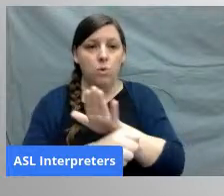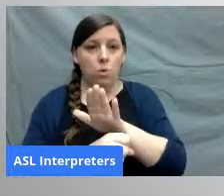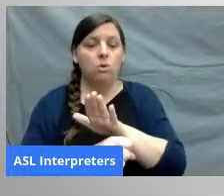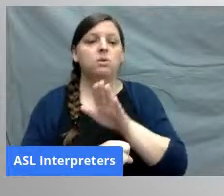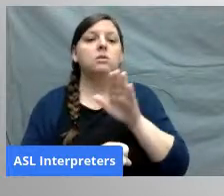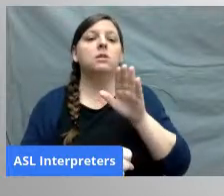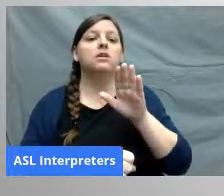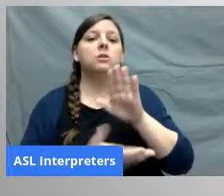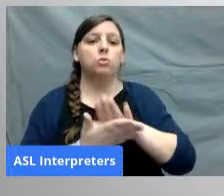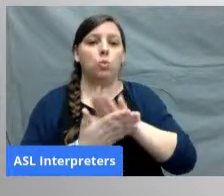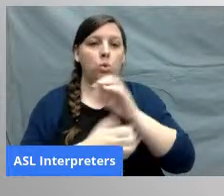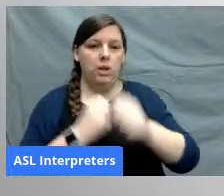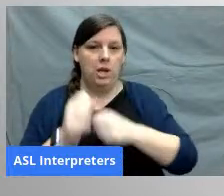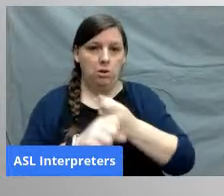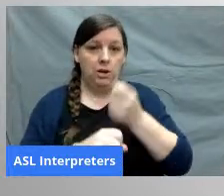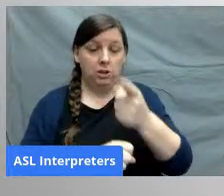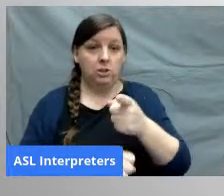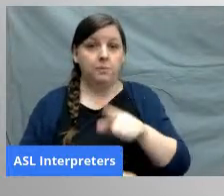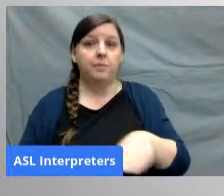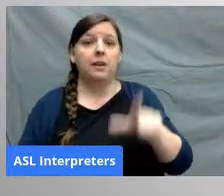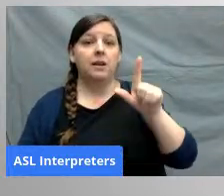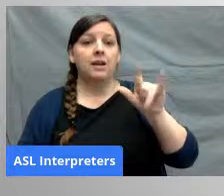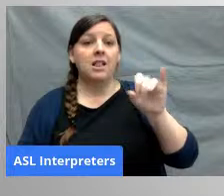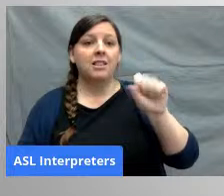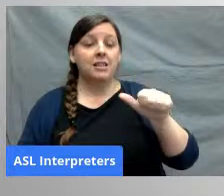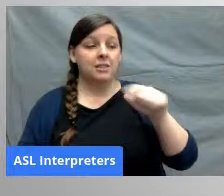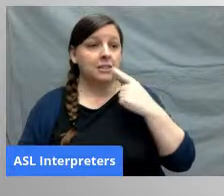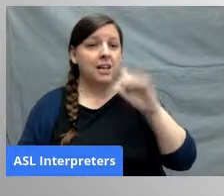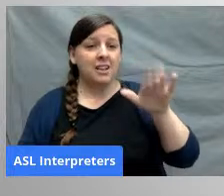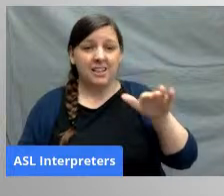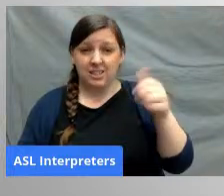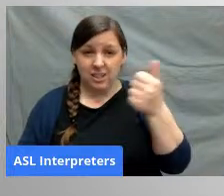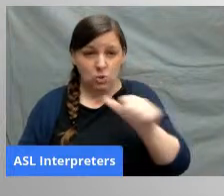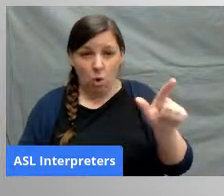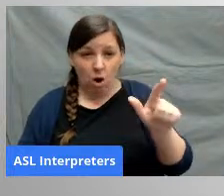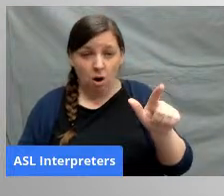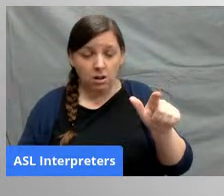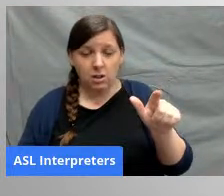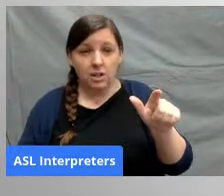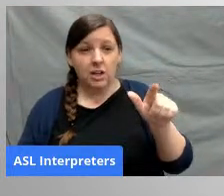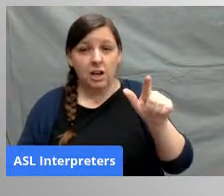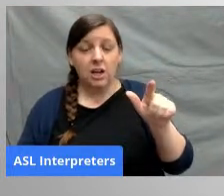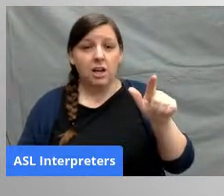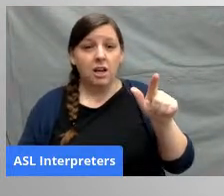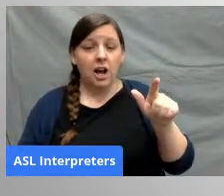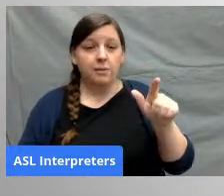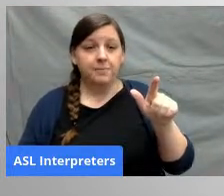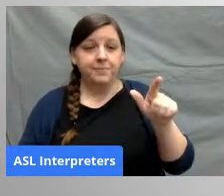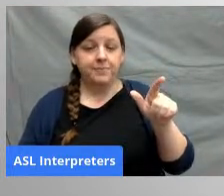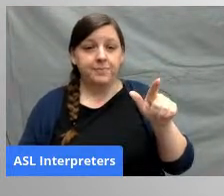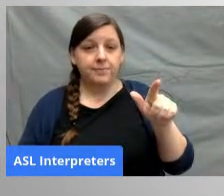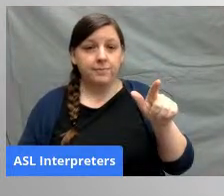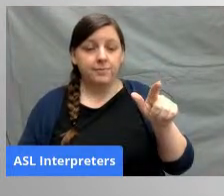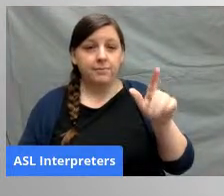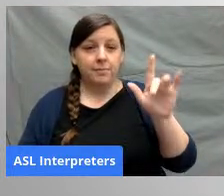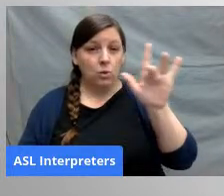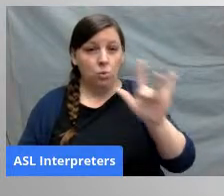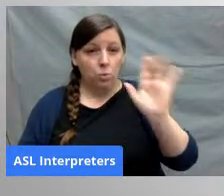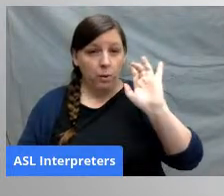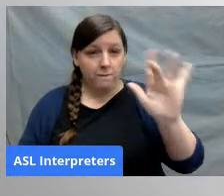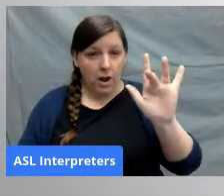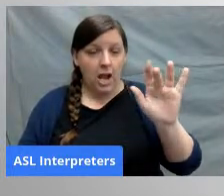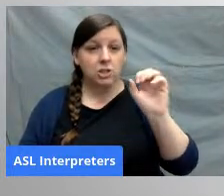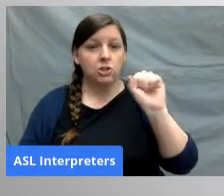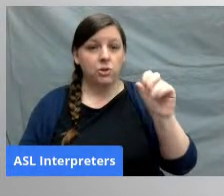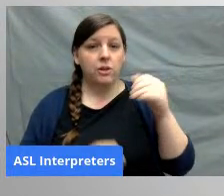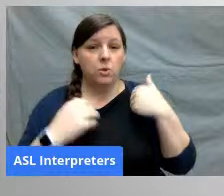document under the personnel, under 10.1? I had the wrong document was there earlier, but I fixed it. So